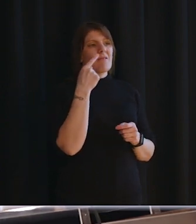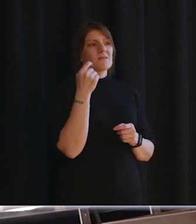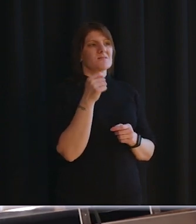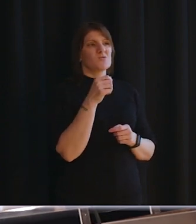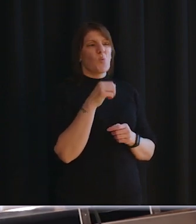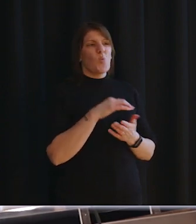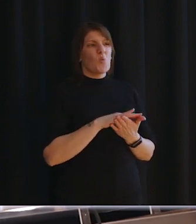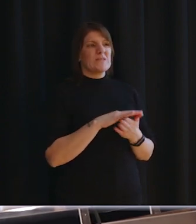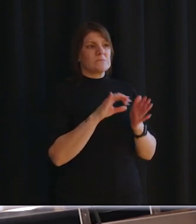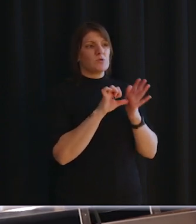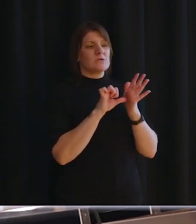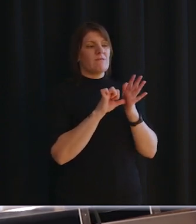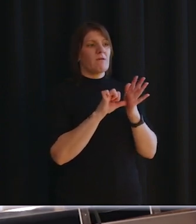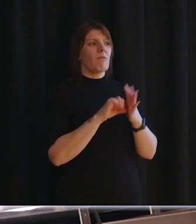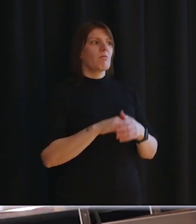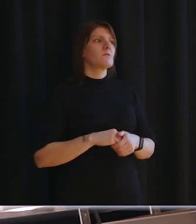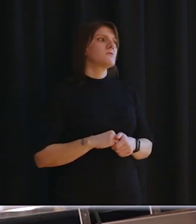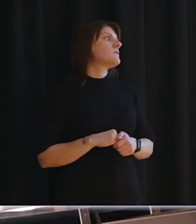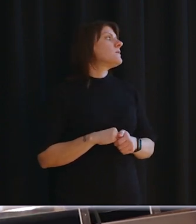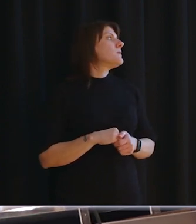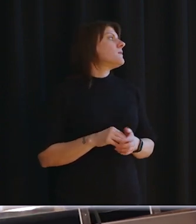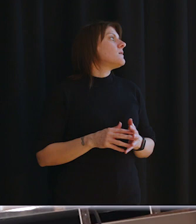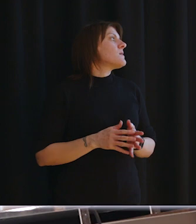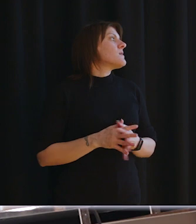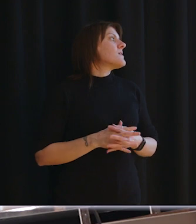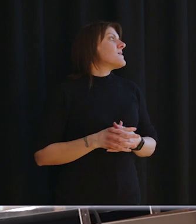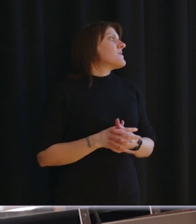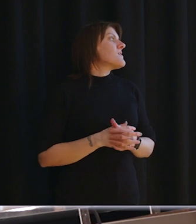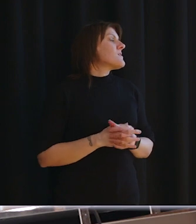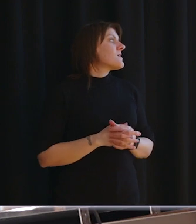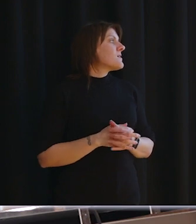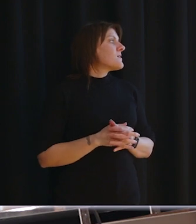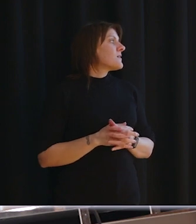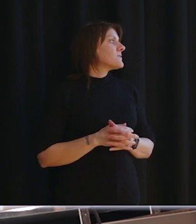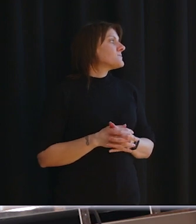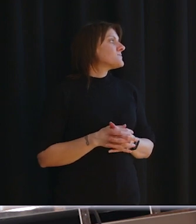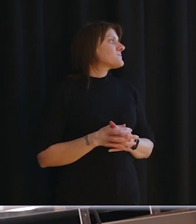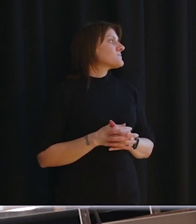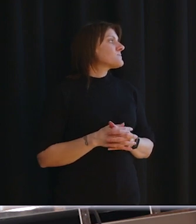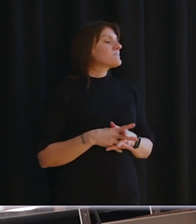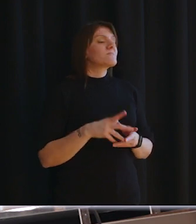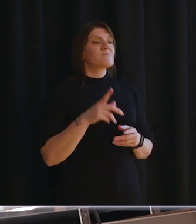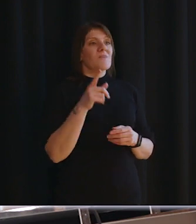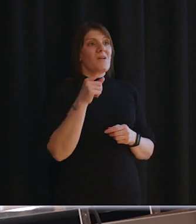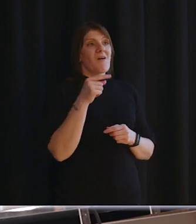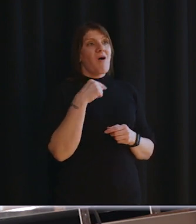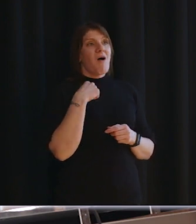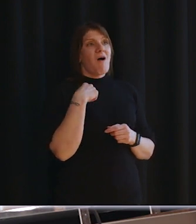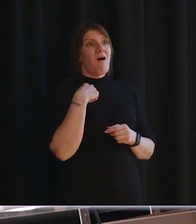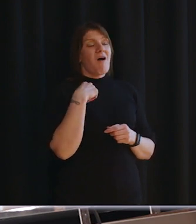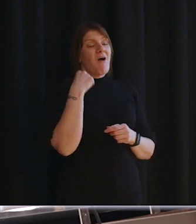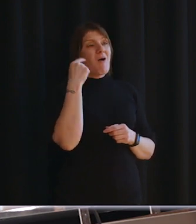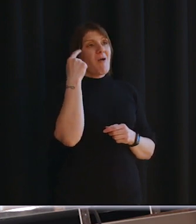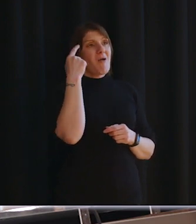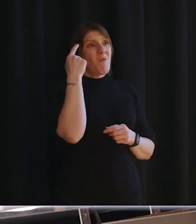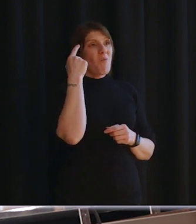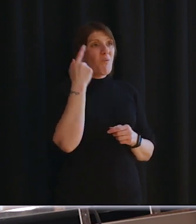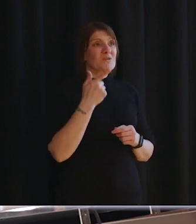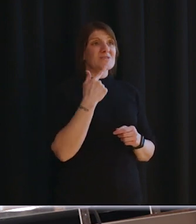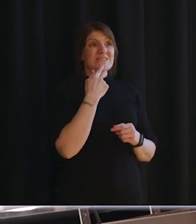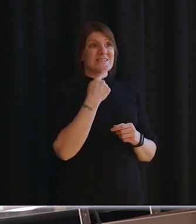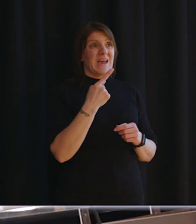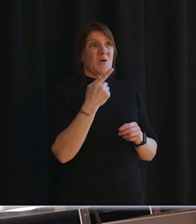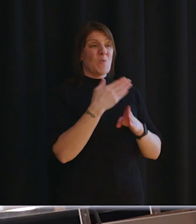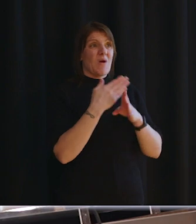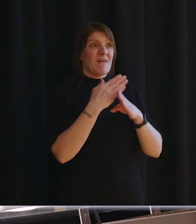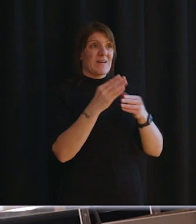bit. I was about to say working with parents, but actually it isn't